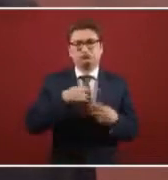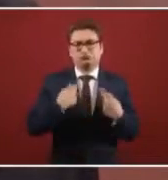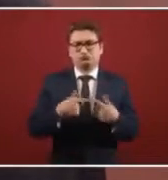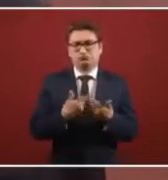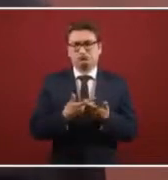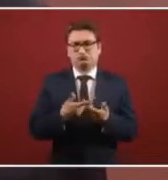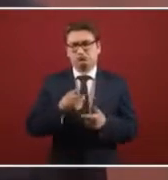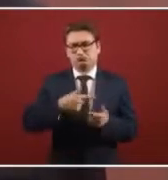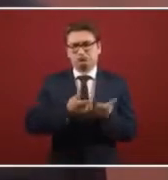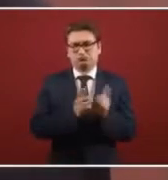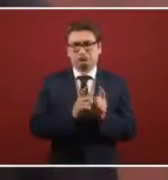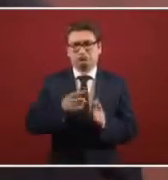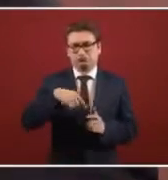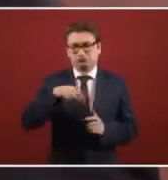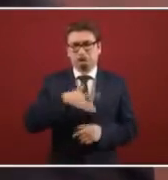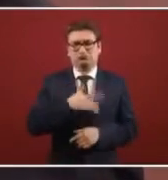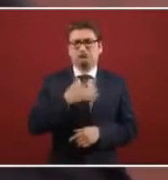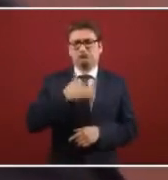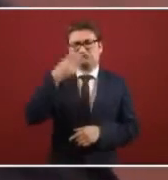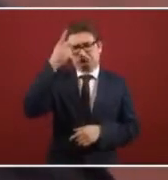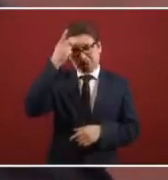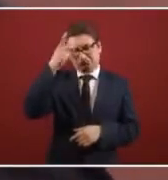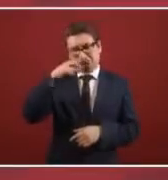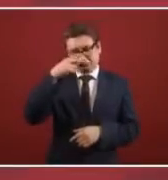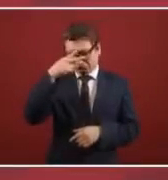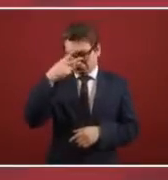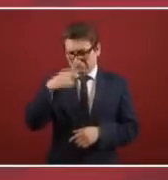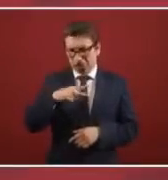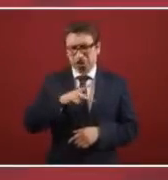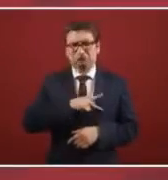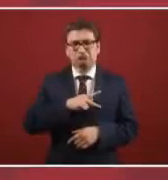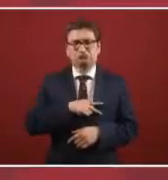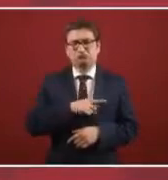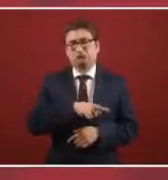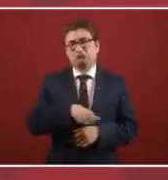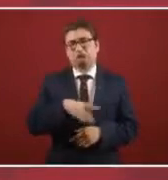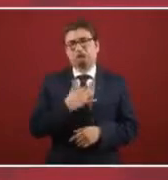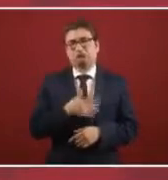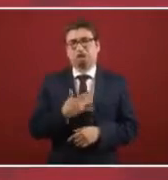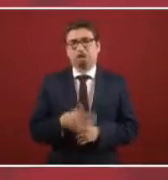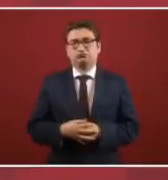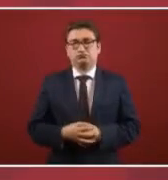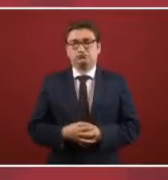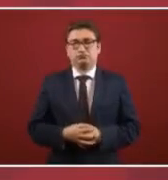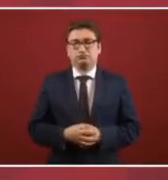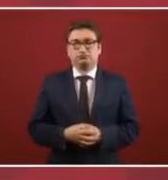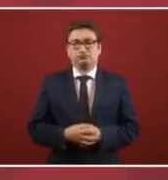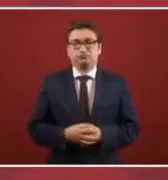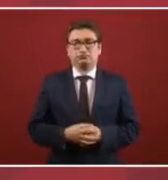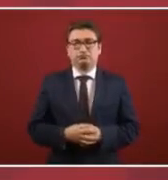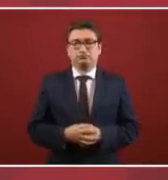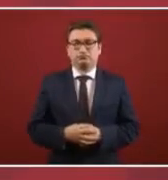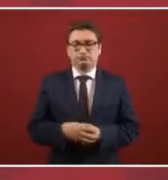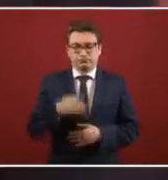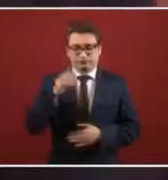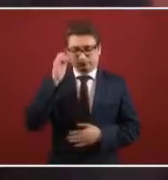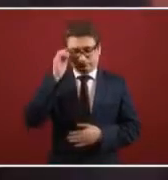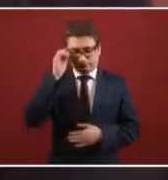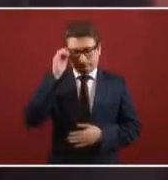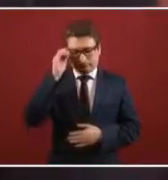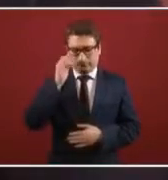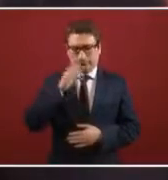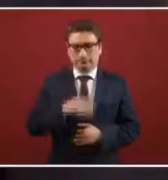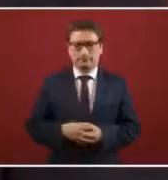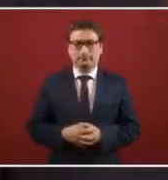que premiums se of creían Mexico, amos y señores de México, they felt they were owners and guards of que Mexico, al mismo tiempo that at the